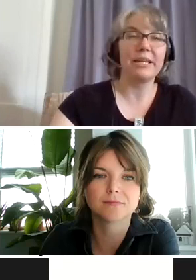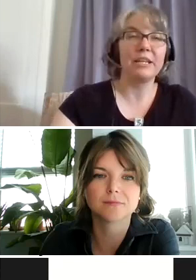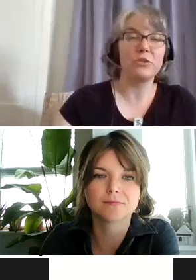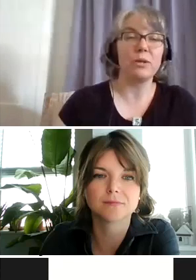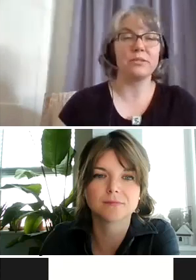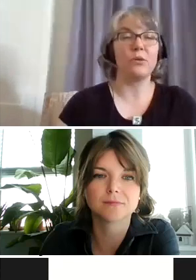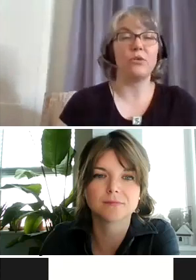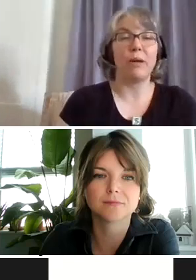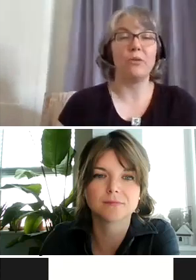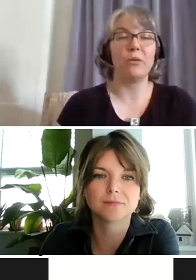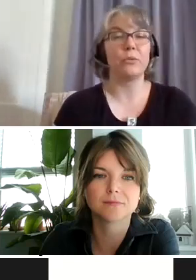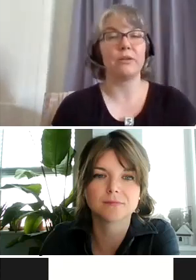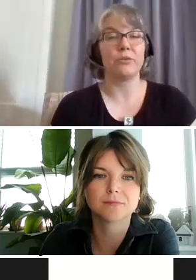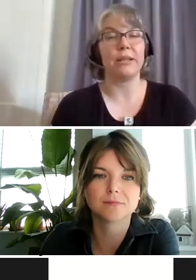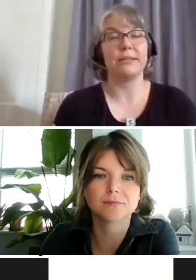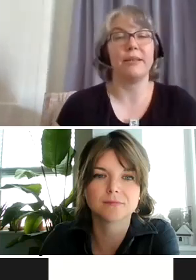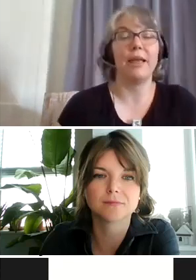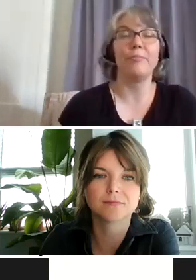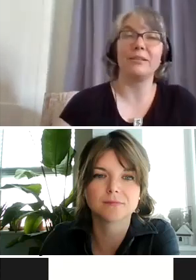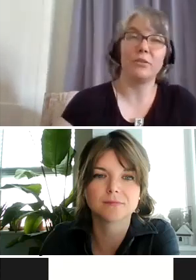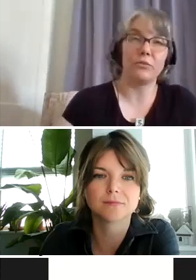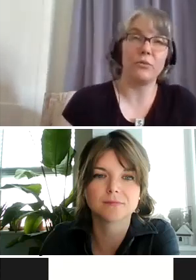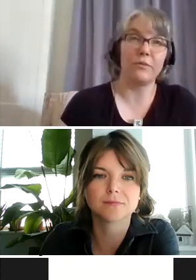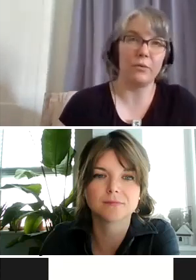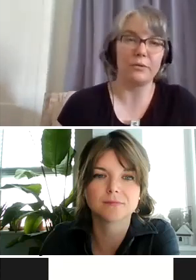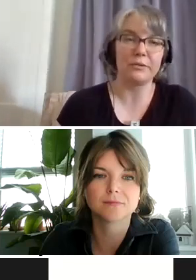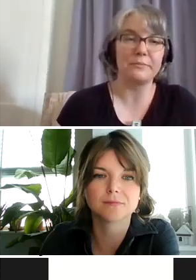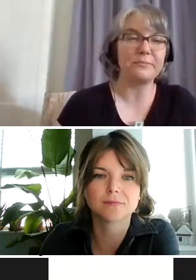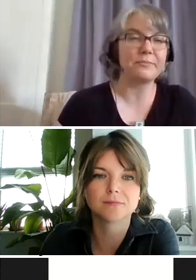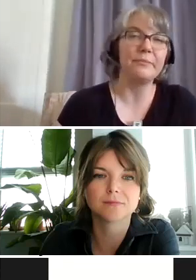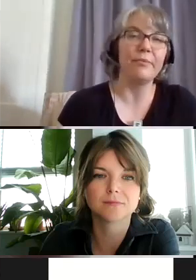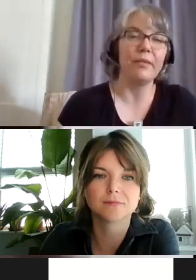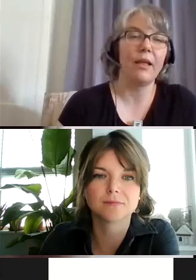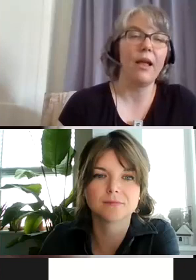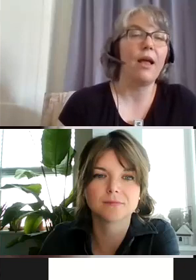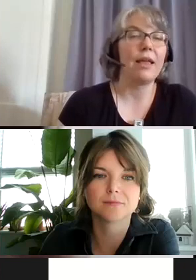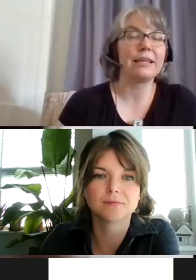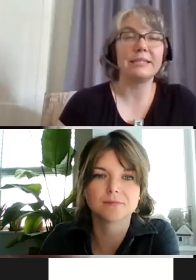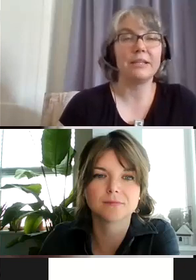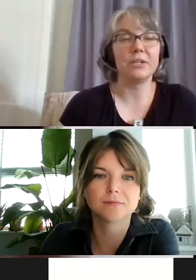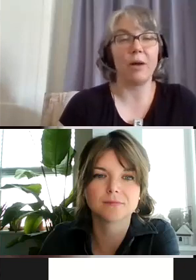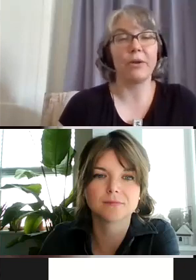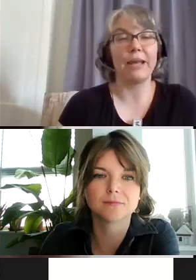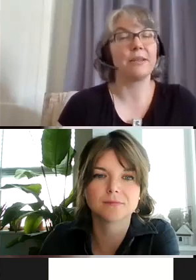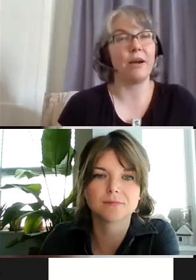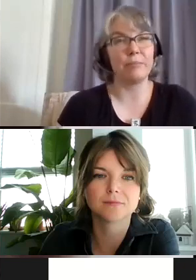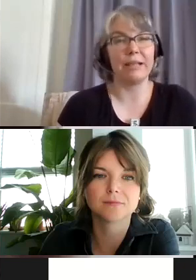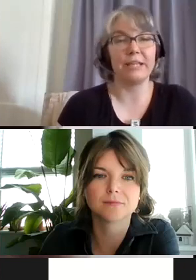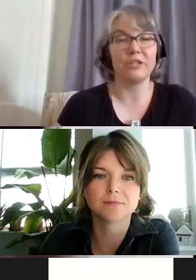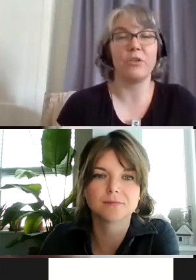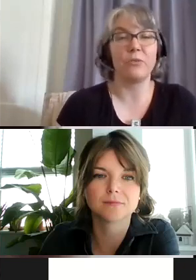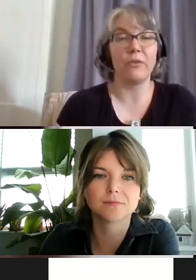The plantation was sold by Louis Matoire's grandson and passed through a few owners. It continued to operate as a